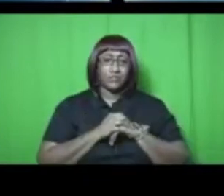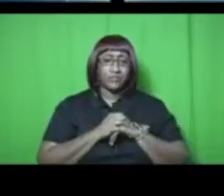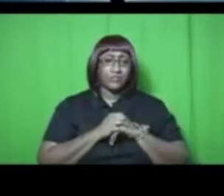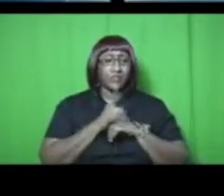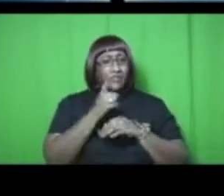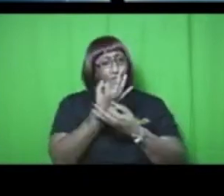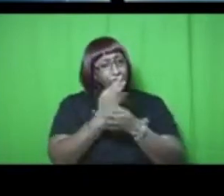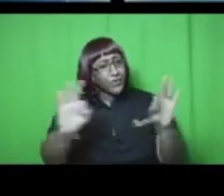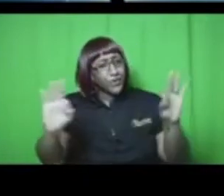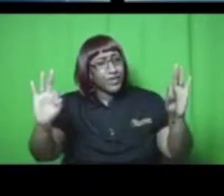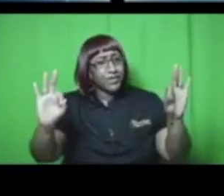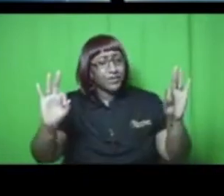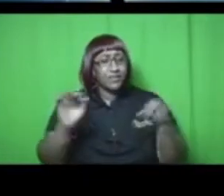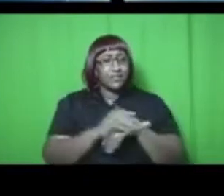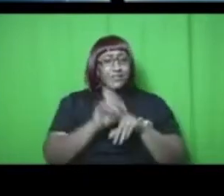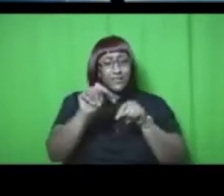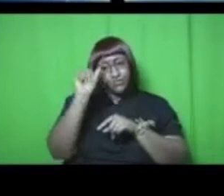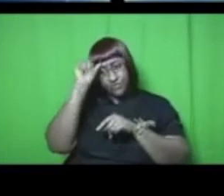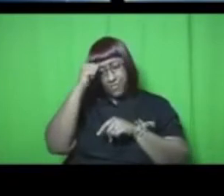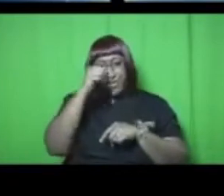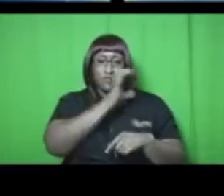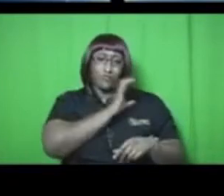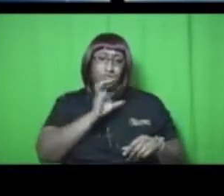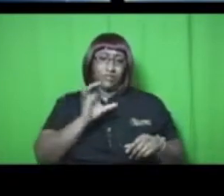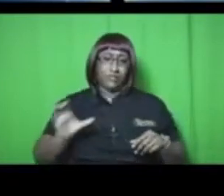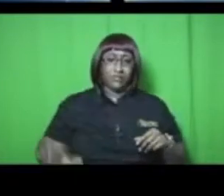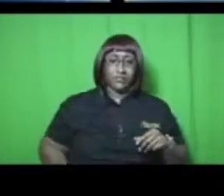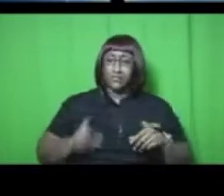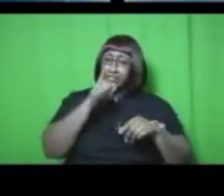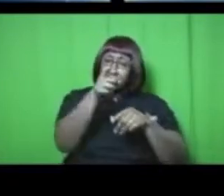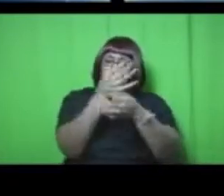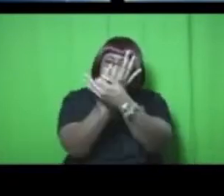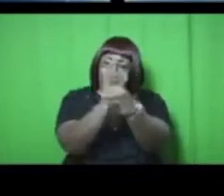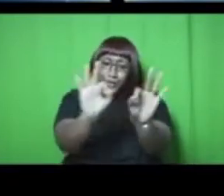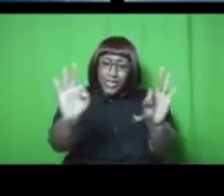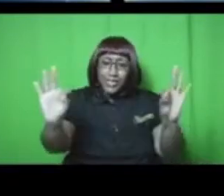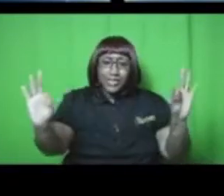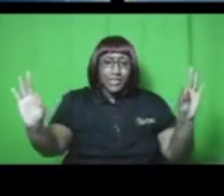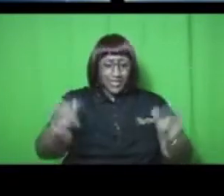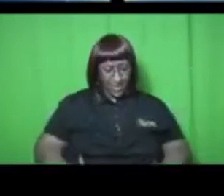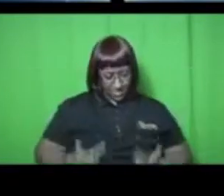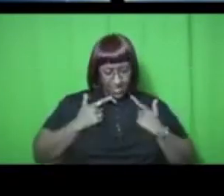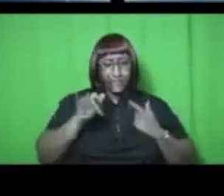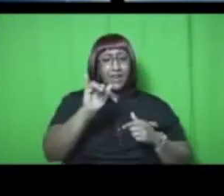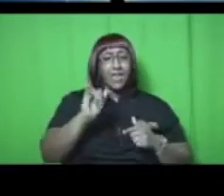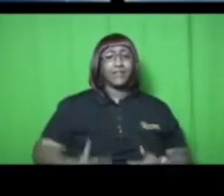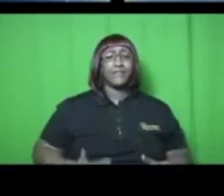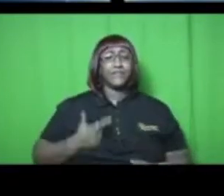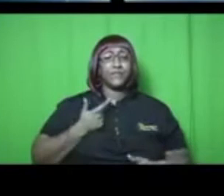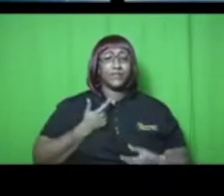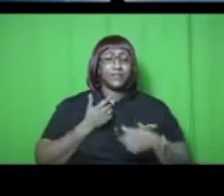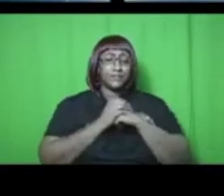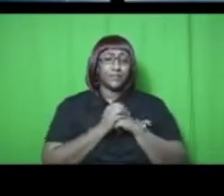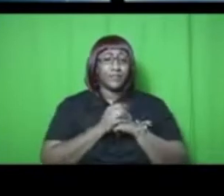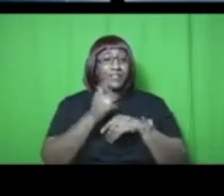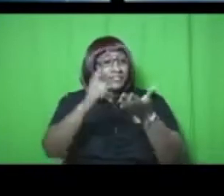You free. So Peter had to remind Christians, you free. Live like it.